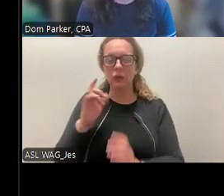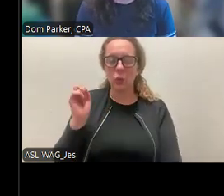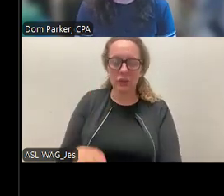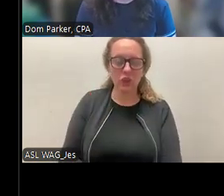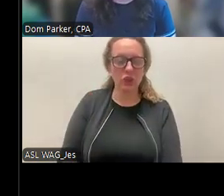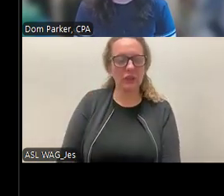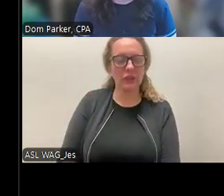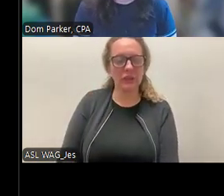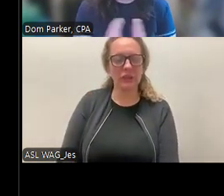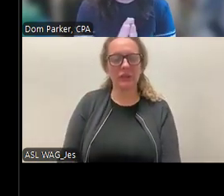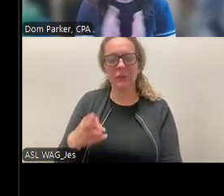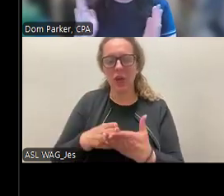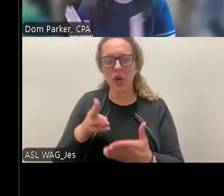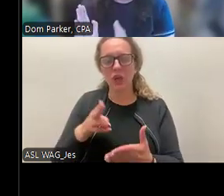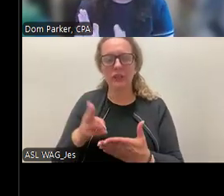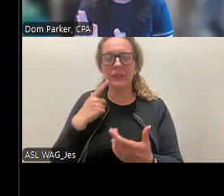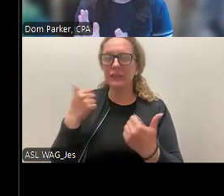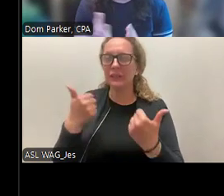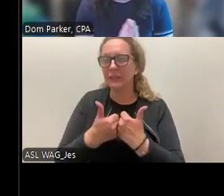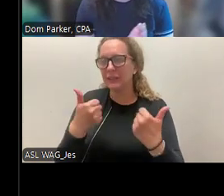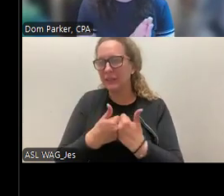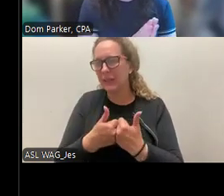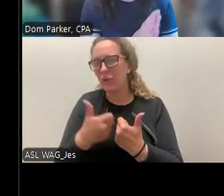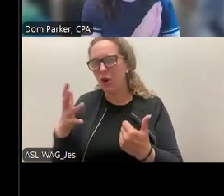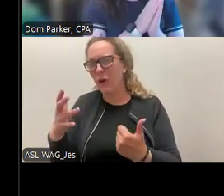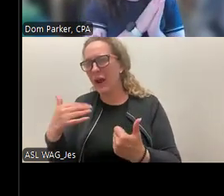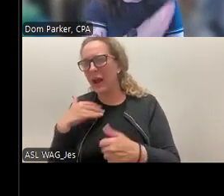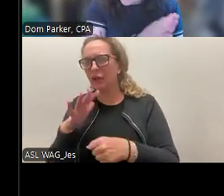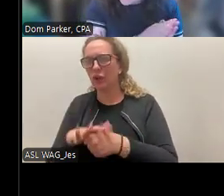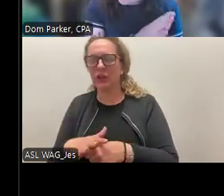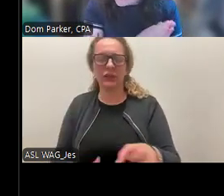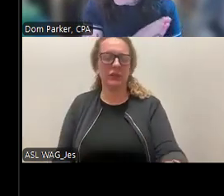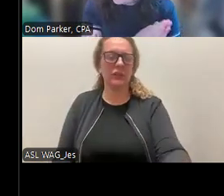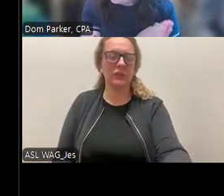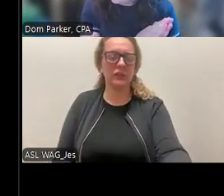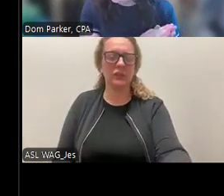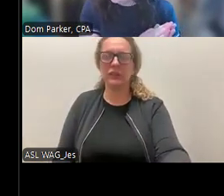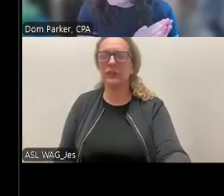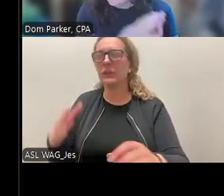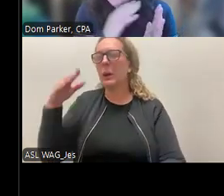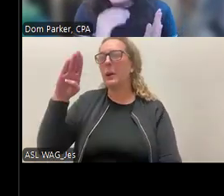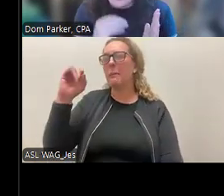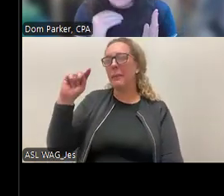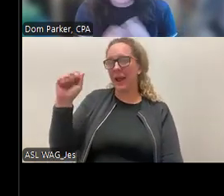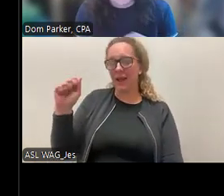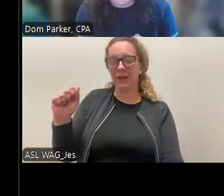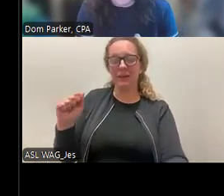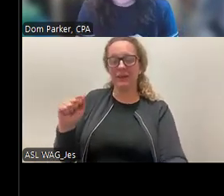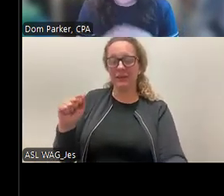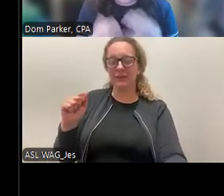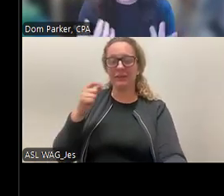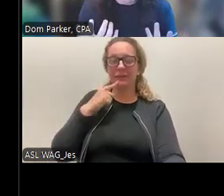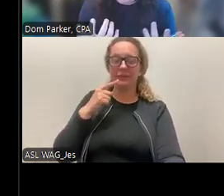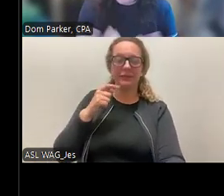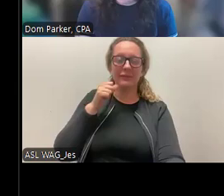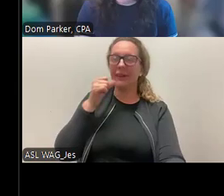and be honest. Like this is what the game's got already, and I stress this is a beta version of the game, so this is not the final product. This is